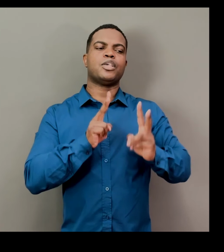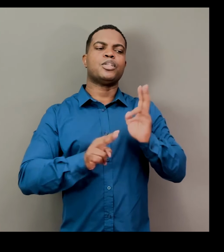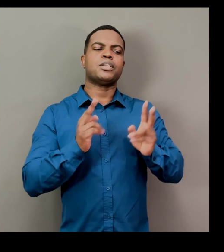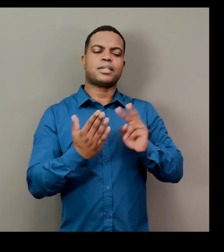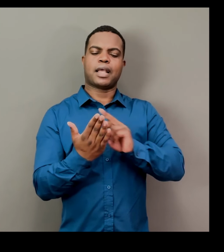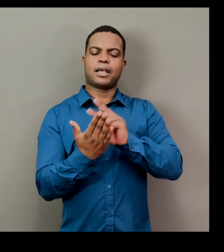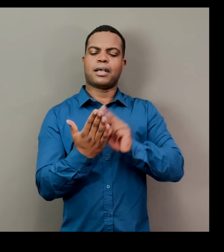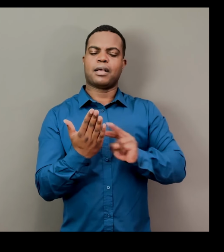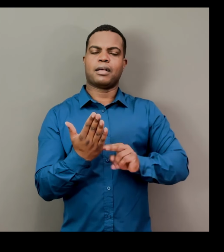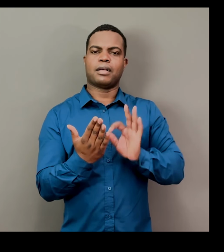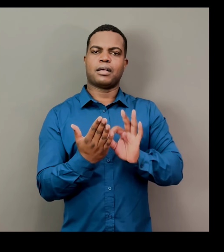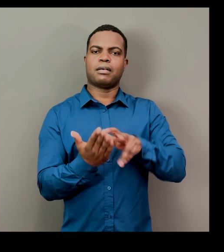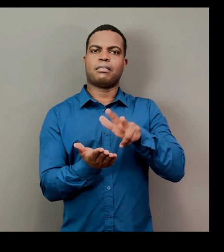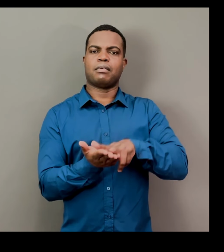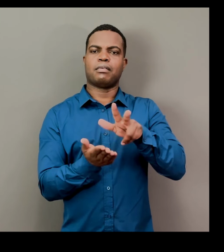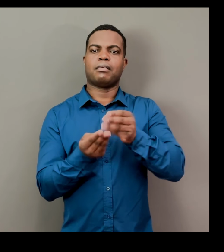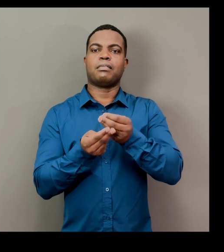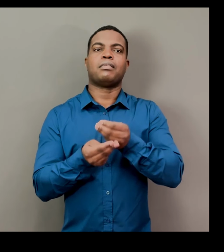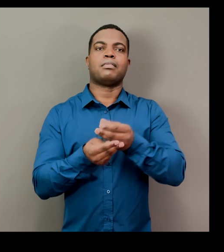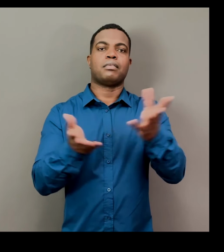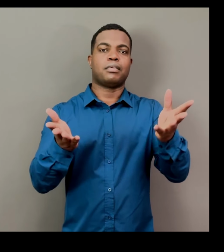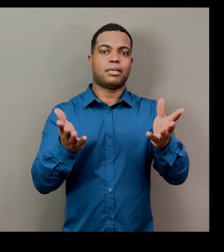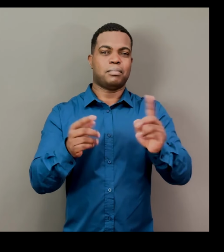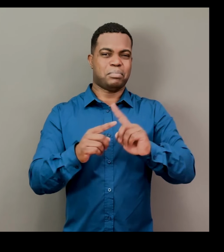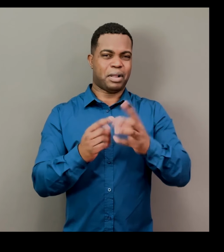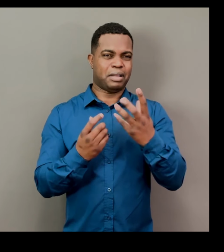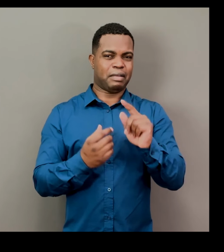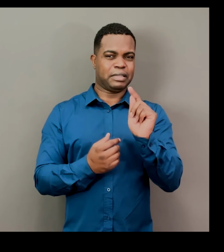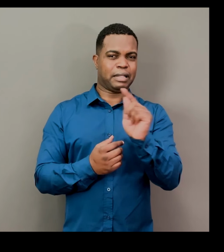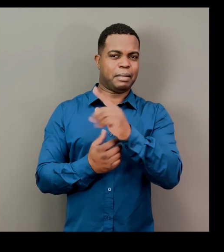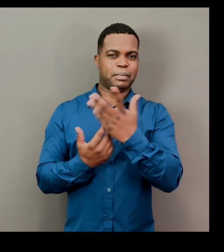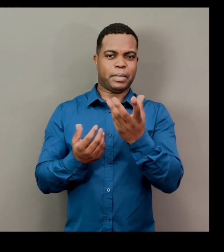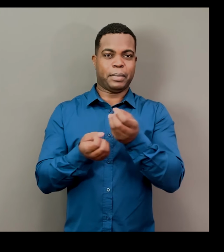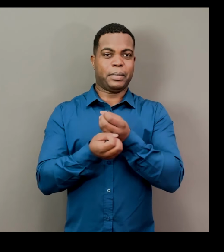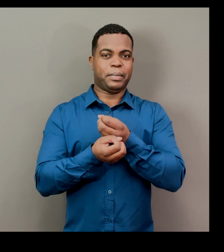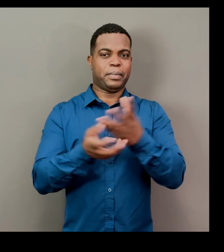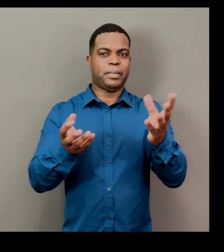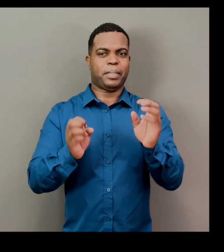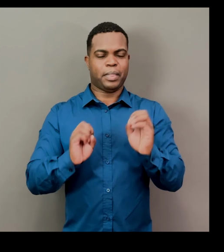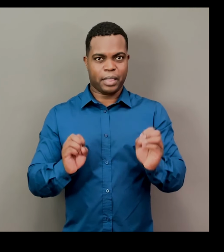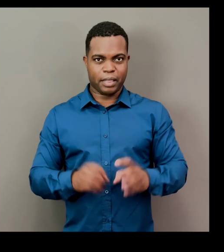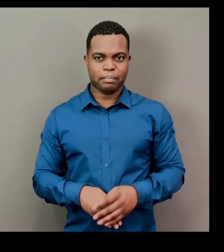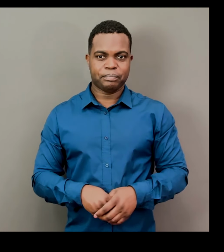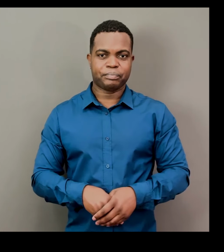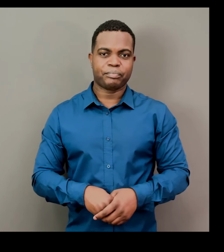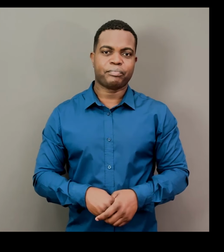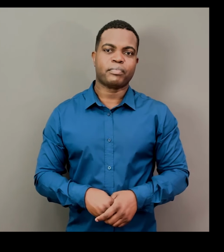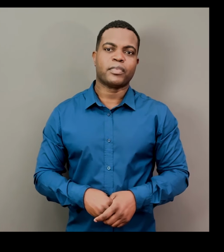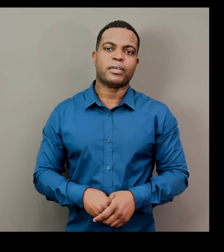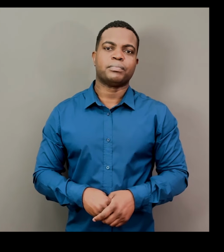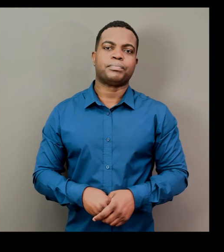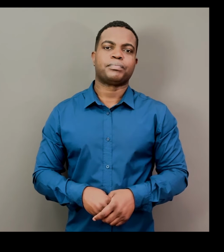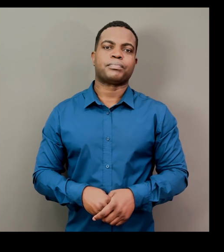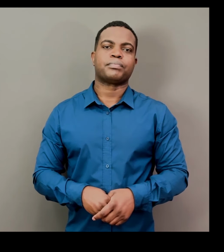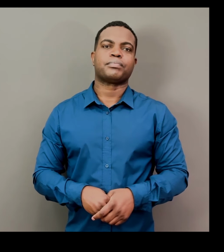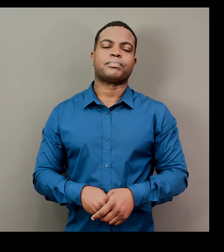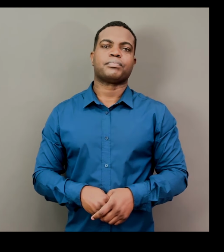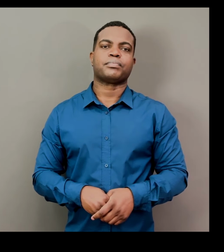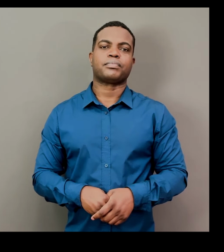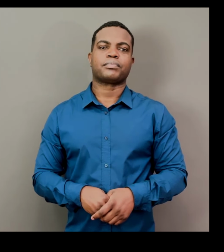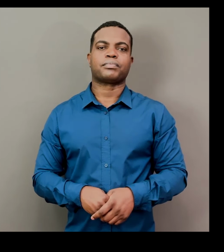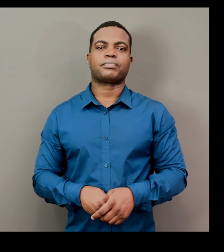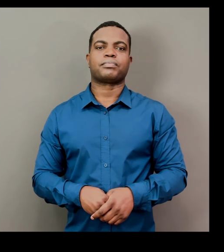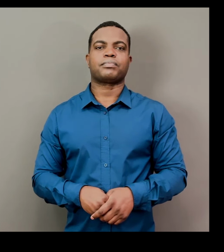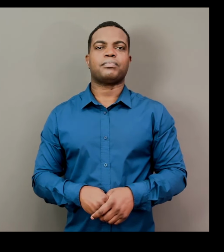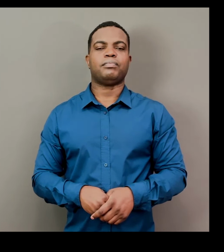may provide some of their articles online for free. Trade or professional articles or books are written